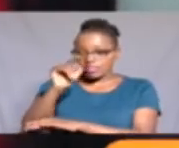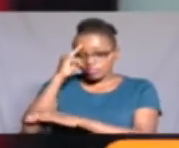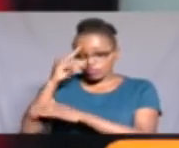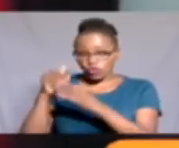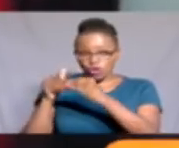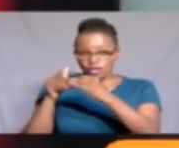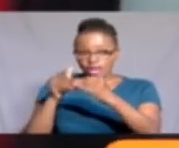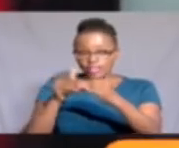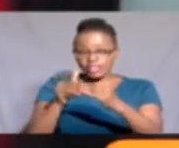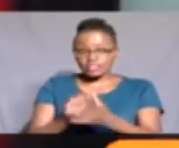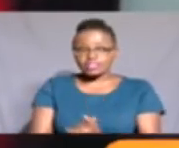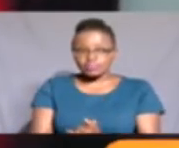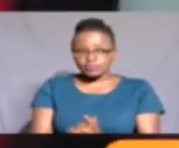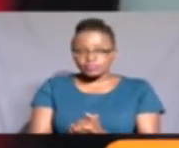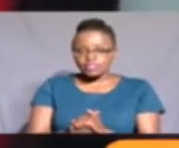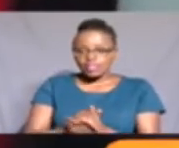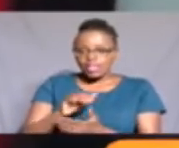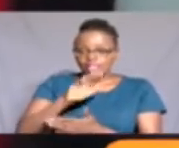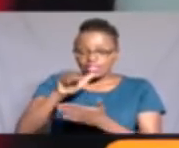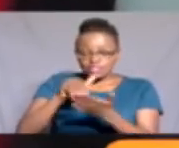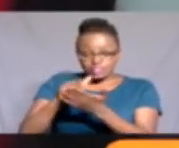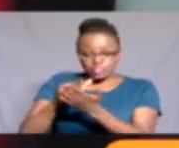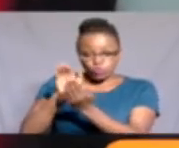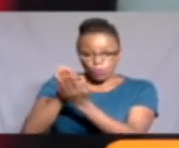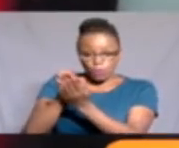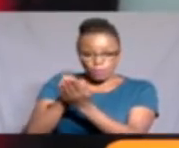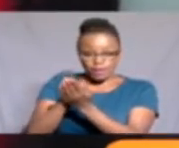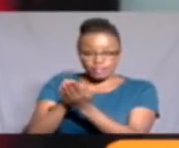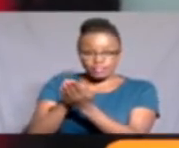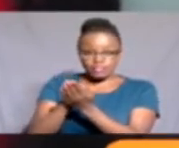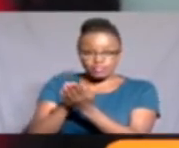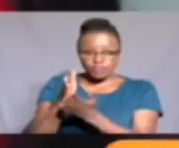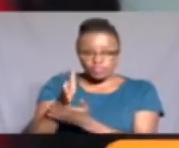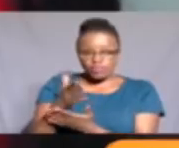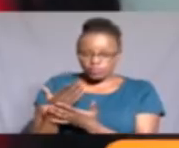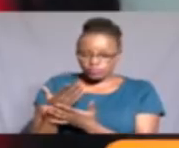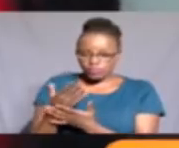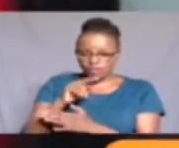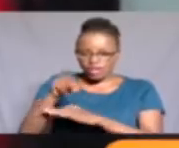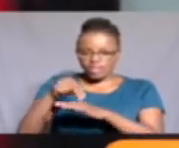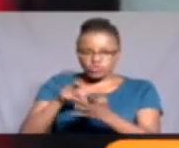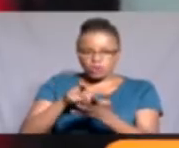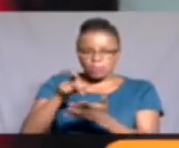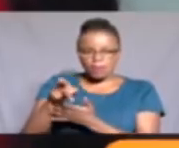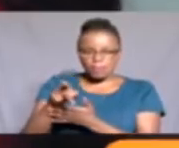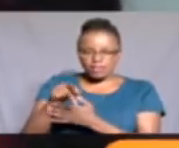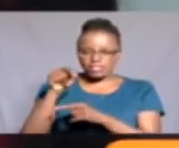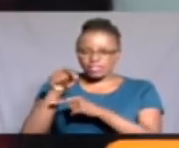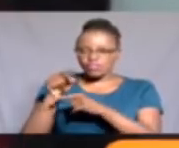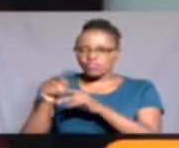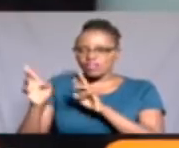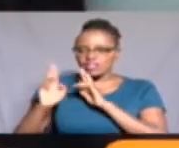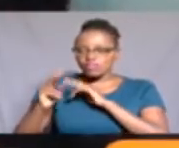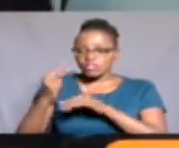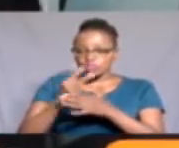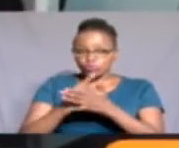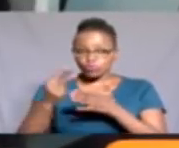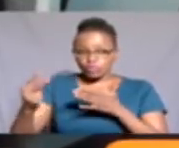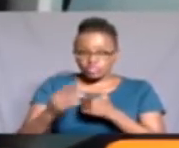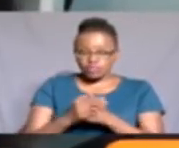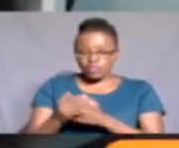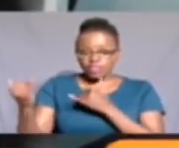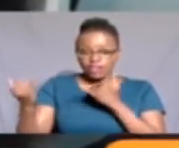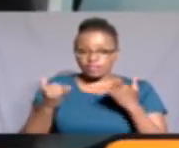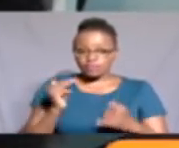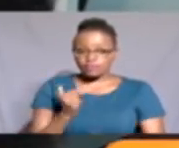guidance. The Central Bank guys, the National Payments Division, responded in 2 weeks and they